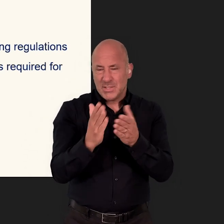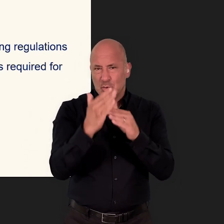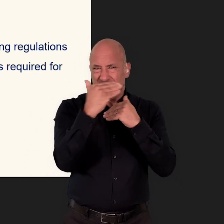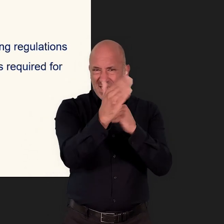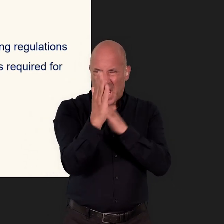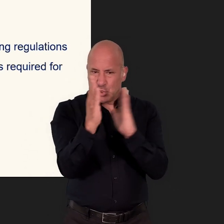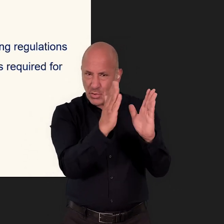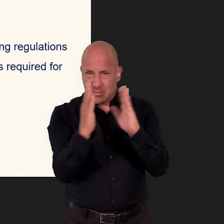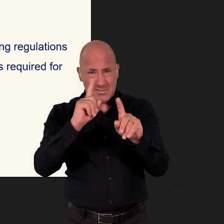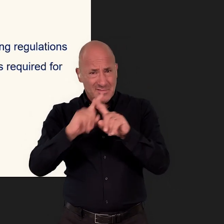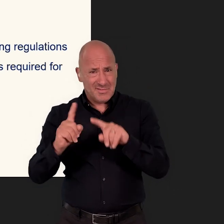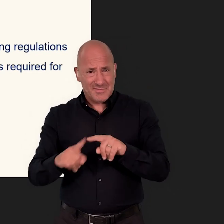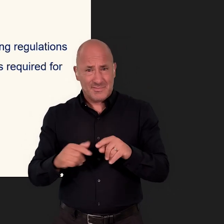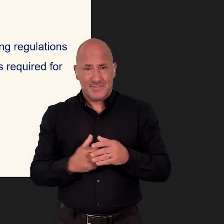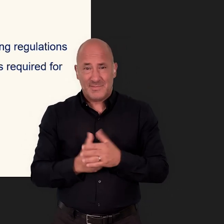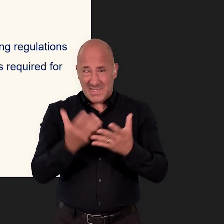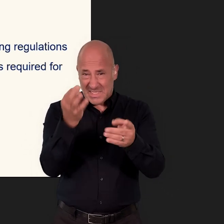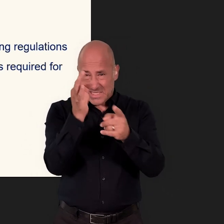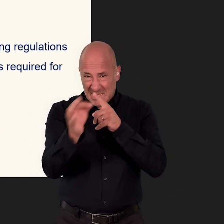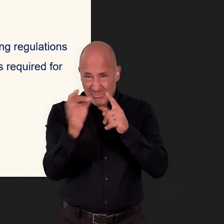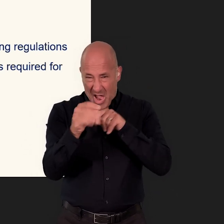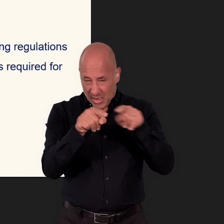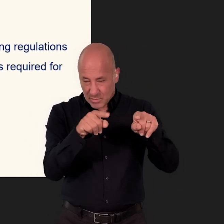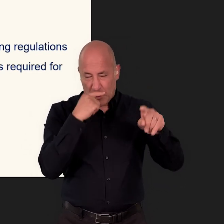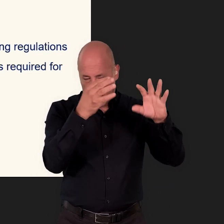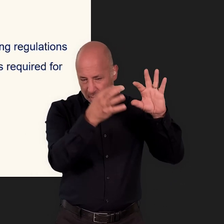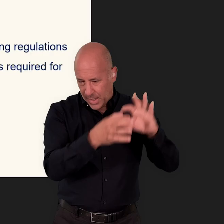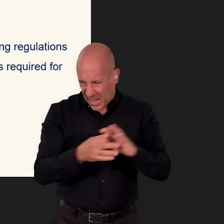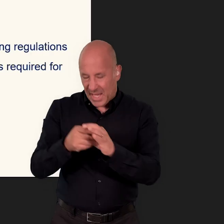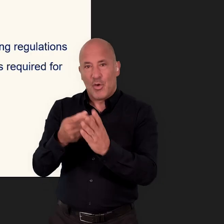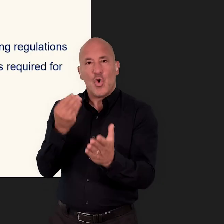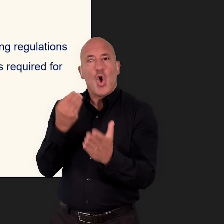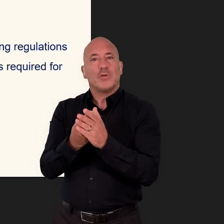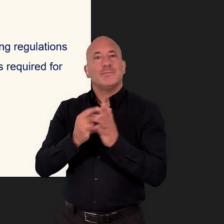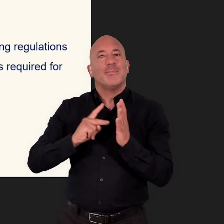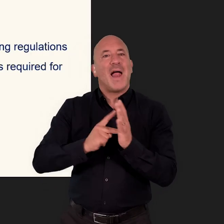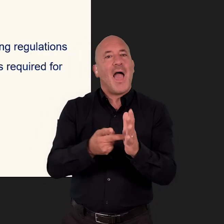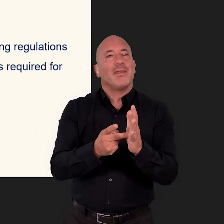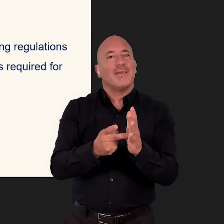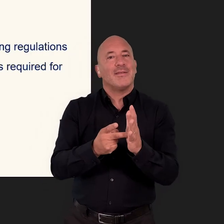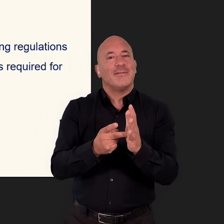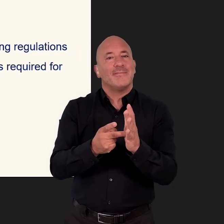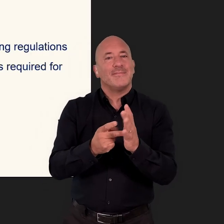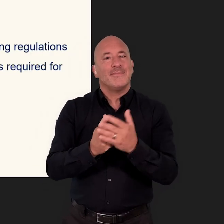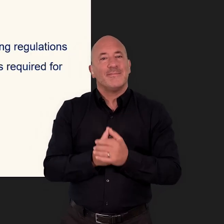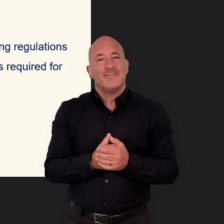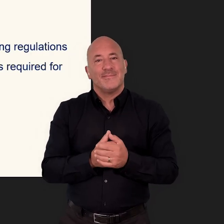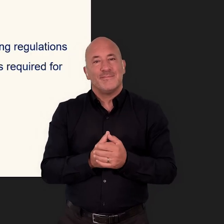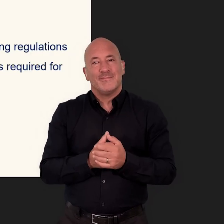example, elevations and sections. The detail in these drawings will inform your cost plan.